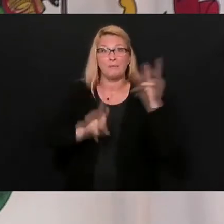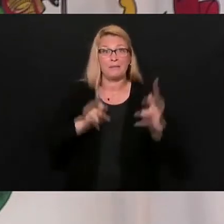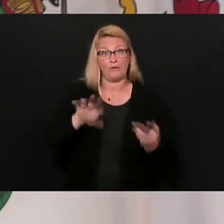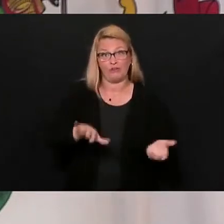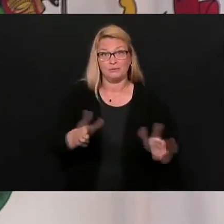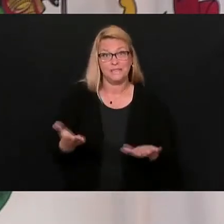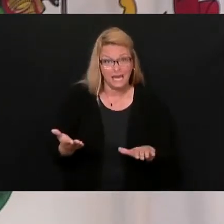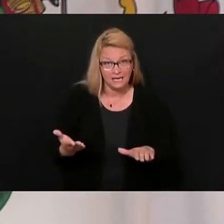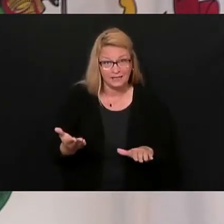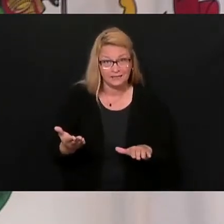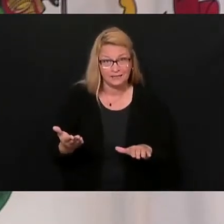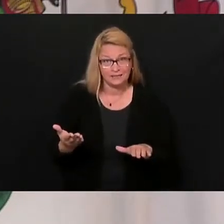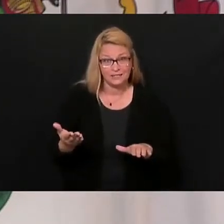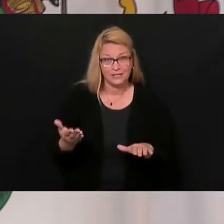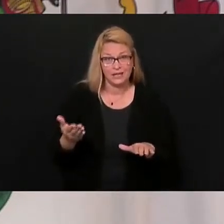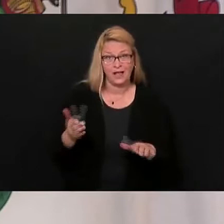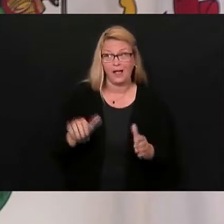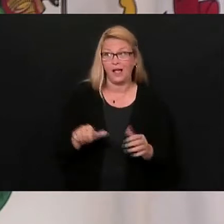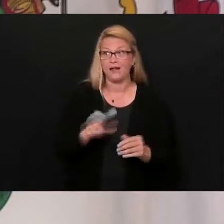know, on Monday